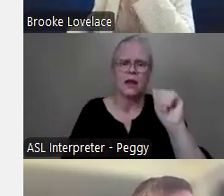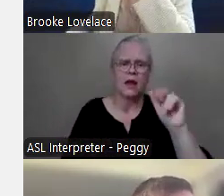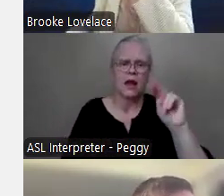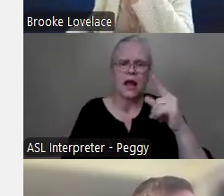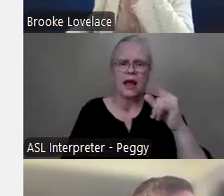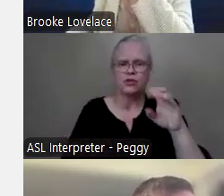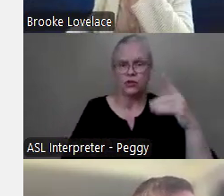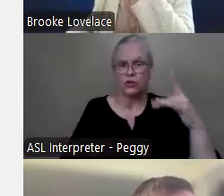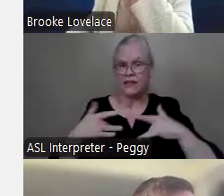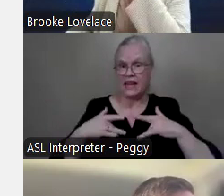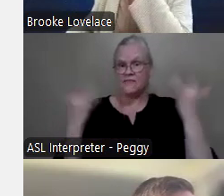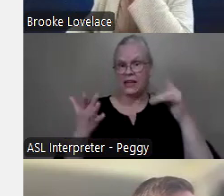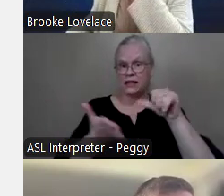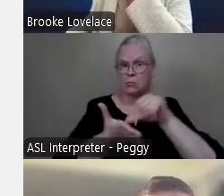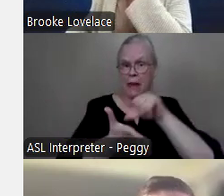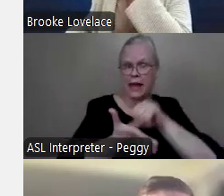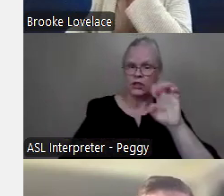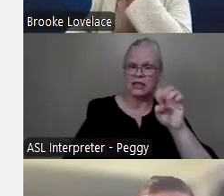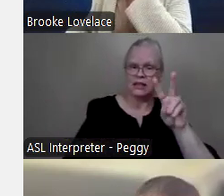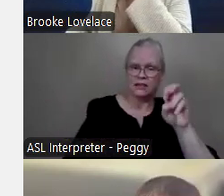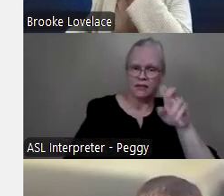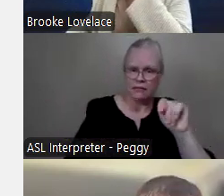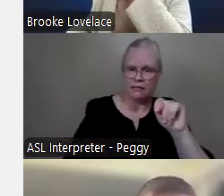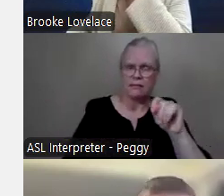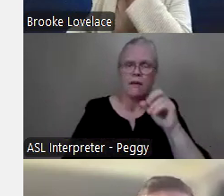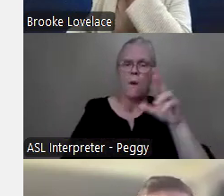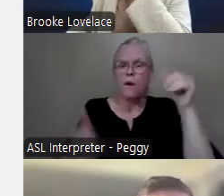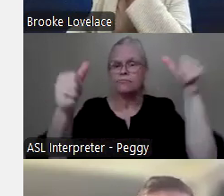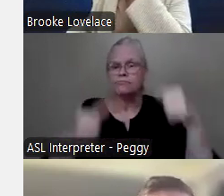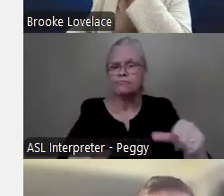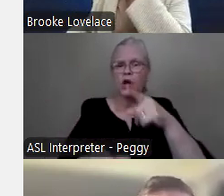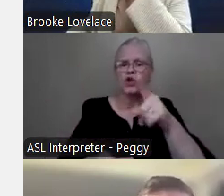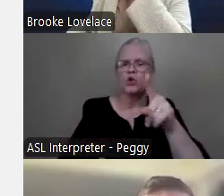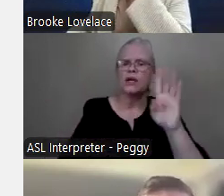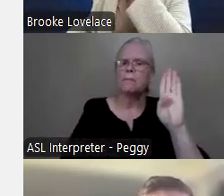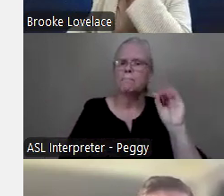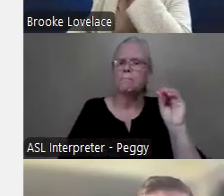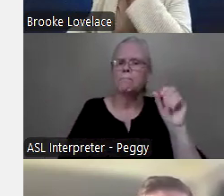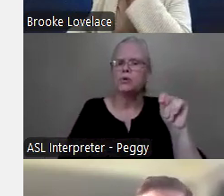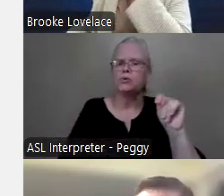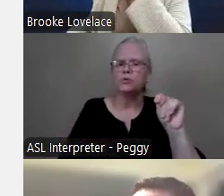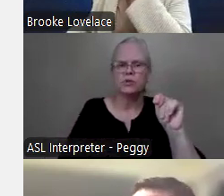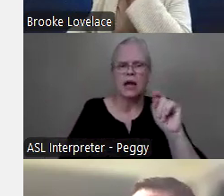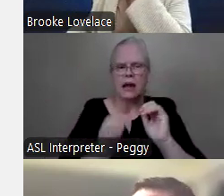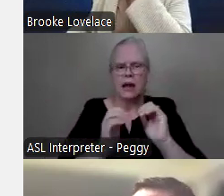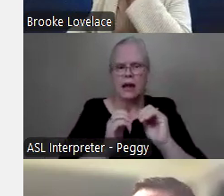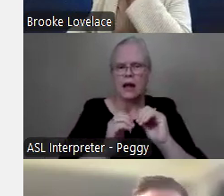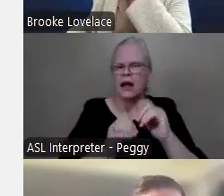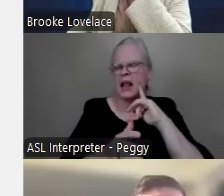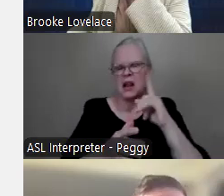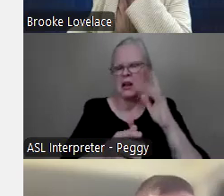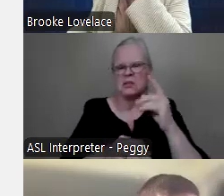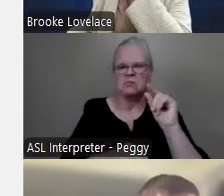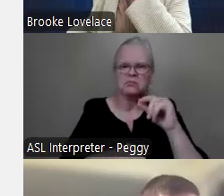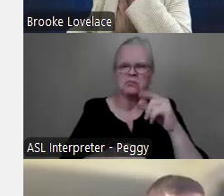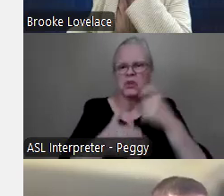page or a post, you can boost it, and it can be as little as like $5. But